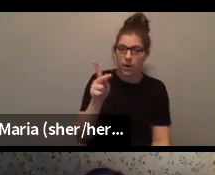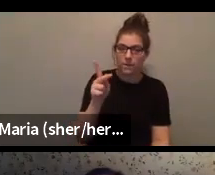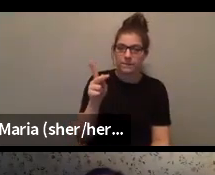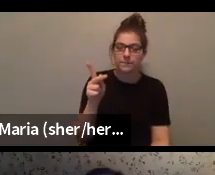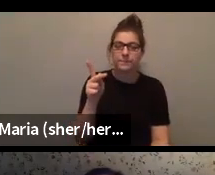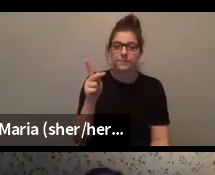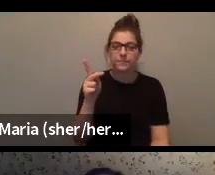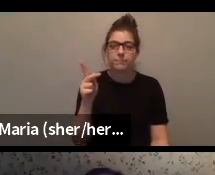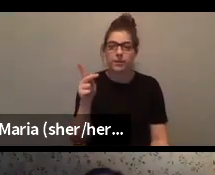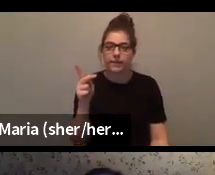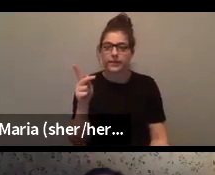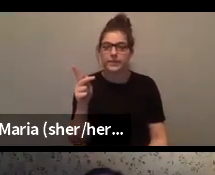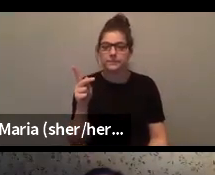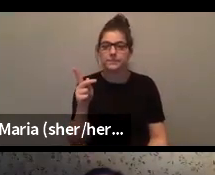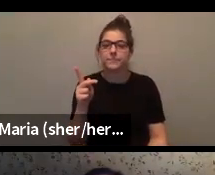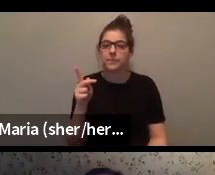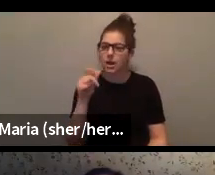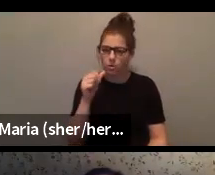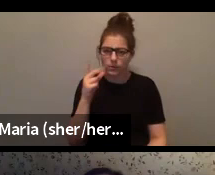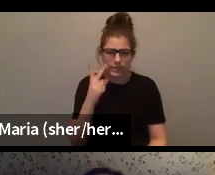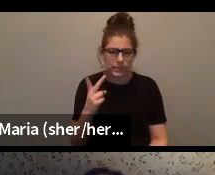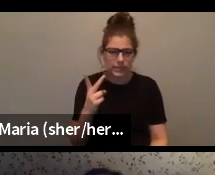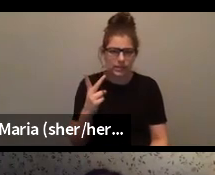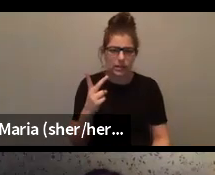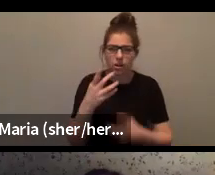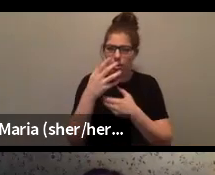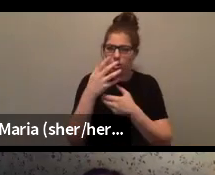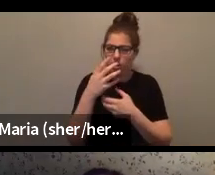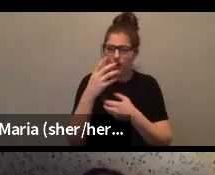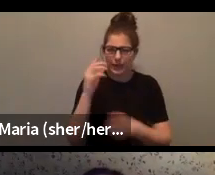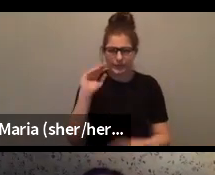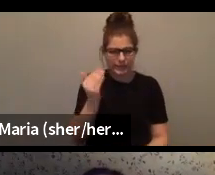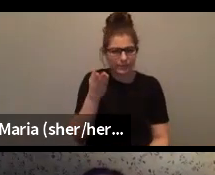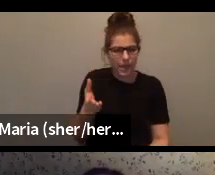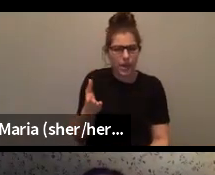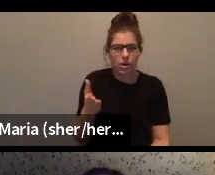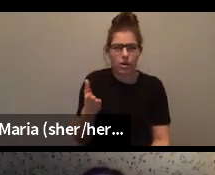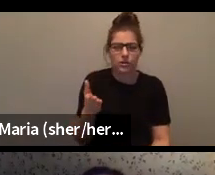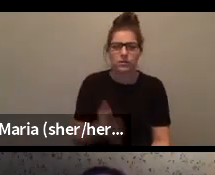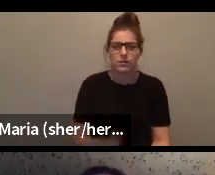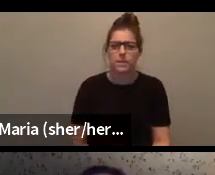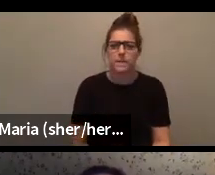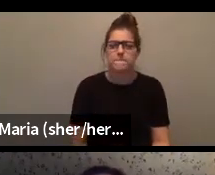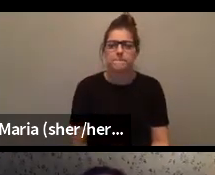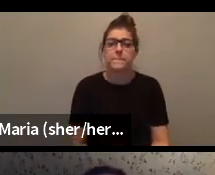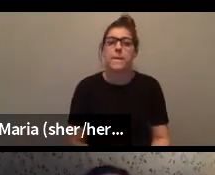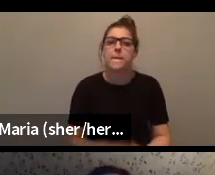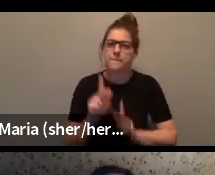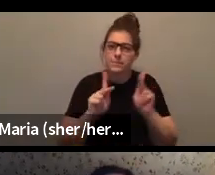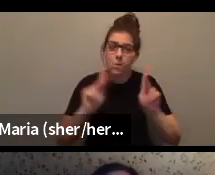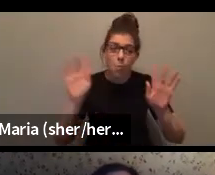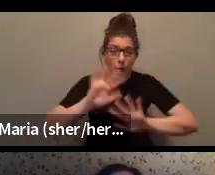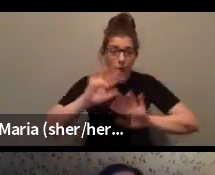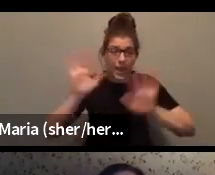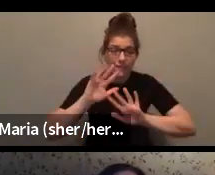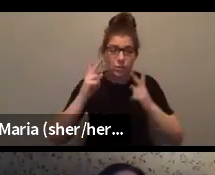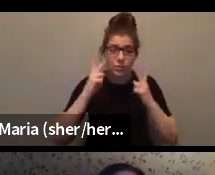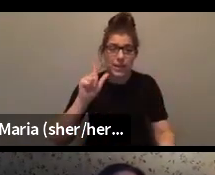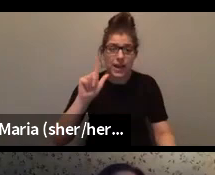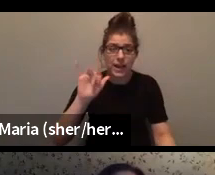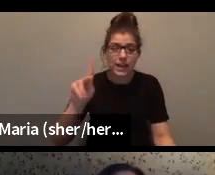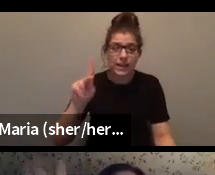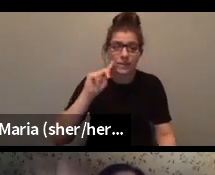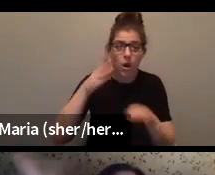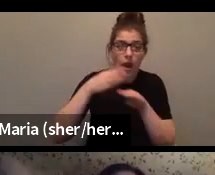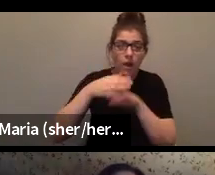I don't see it, but I'll trust that it's there. Can people wave? Do you see a link for the after party, a